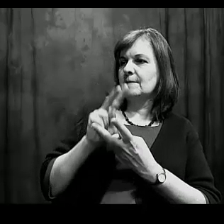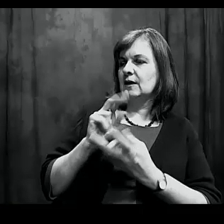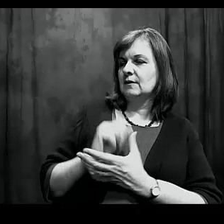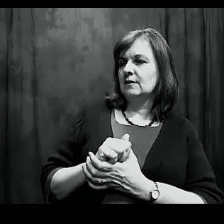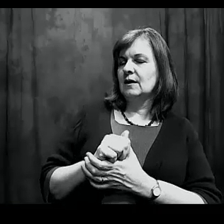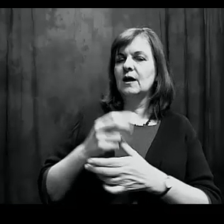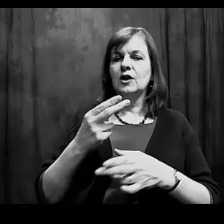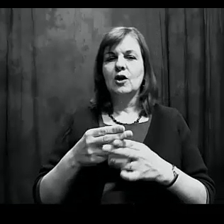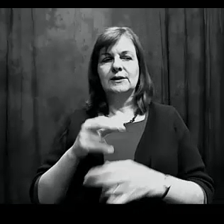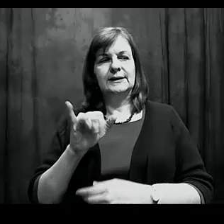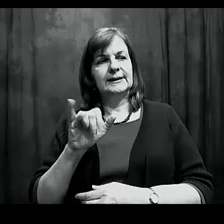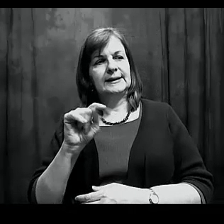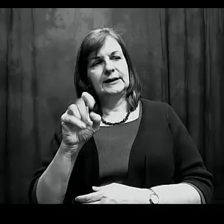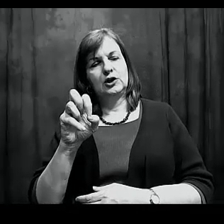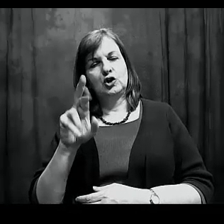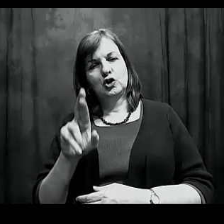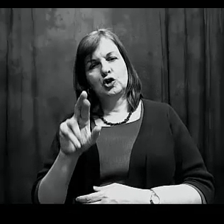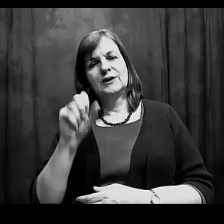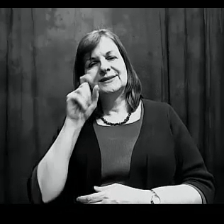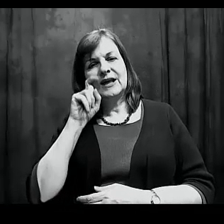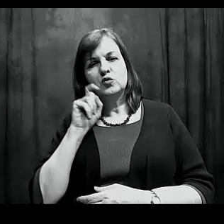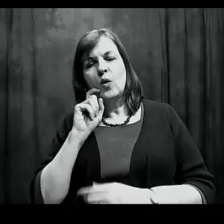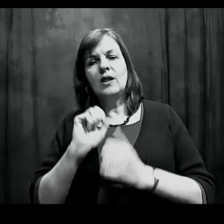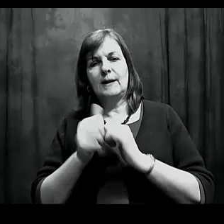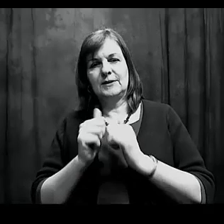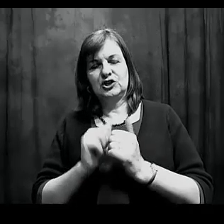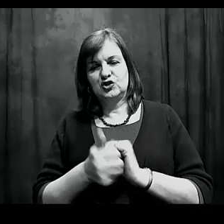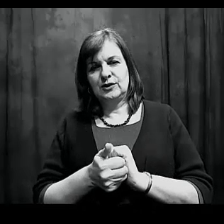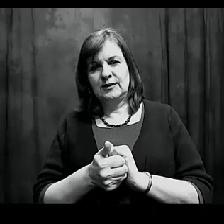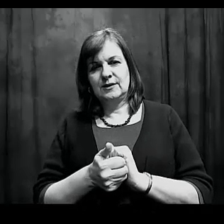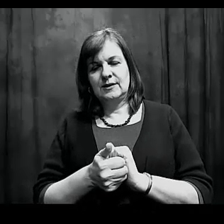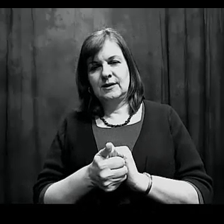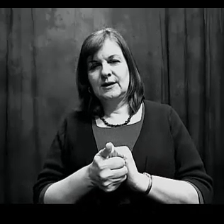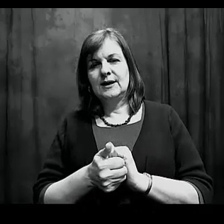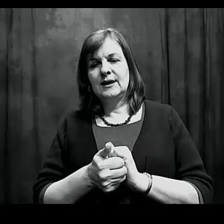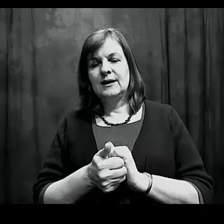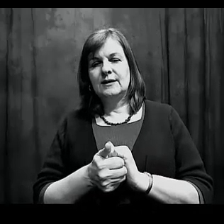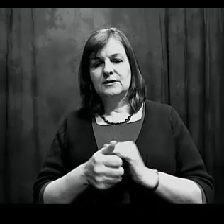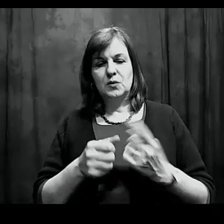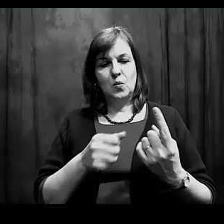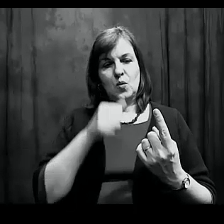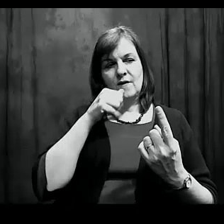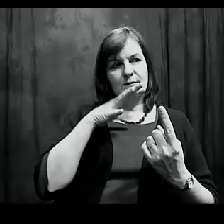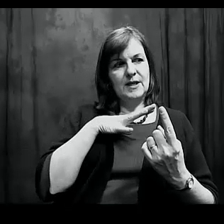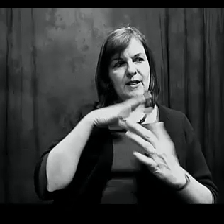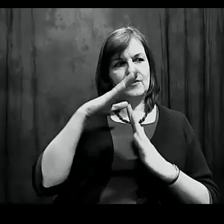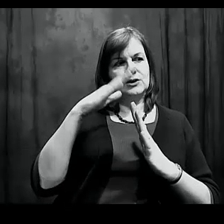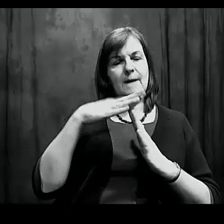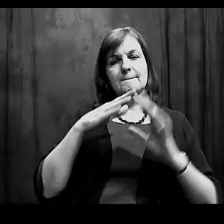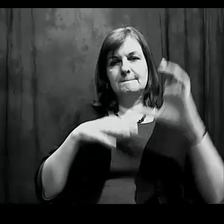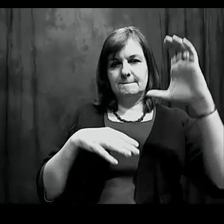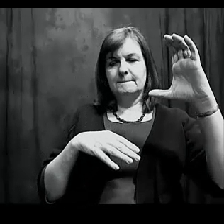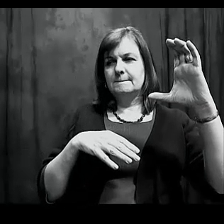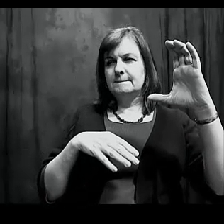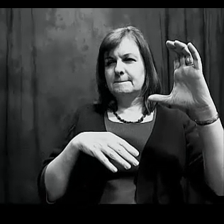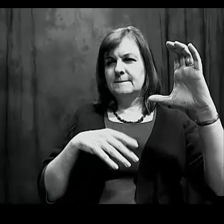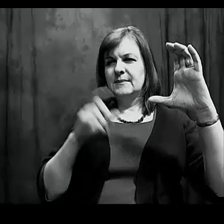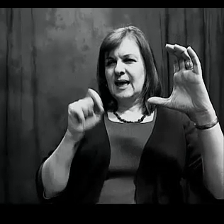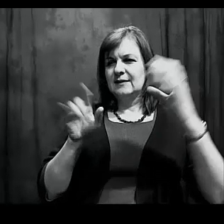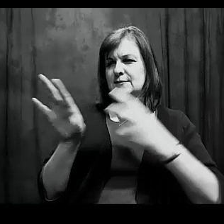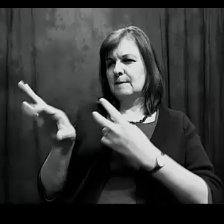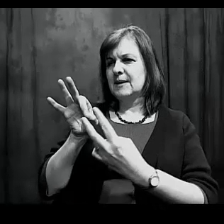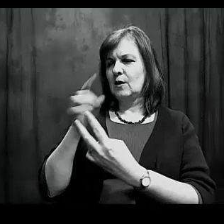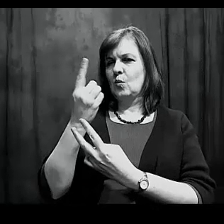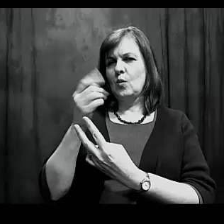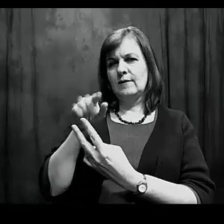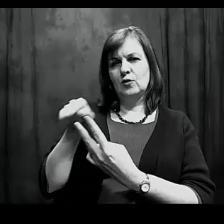choose. Something known as intersexual competition looks at the idea that this female has